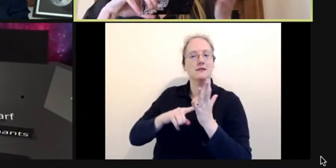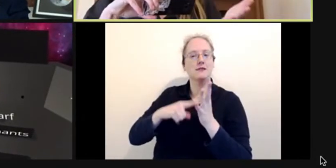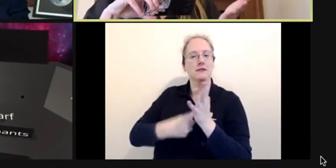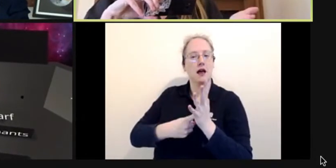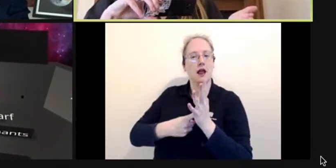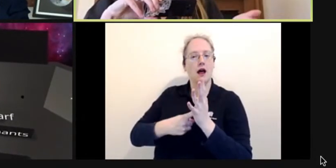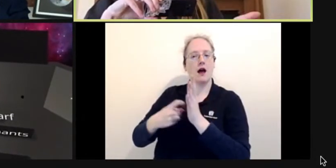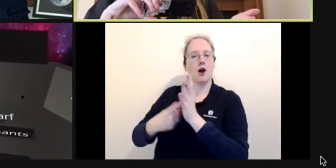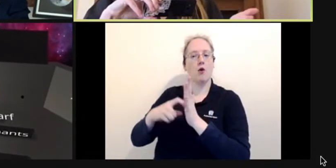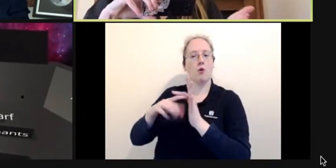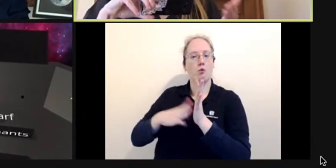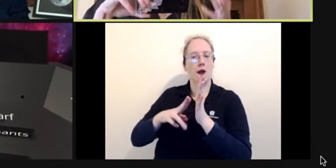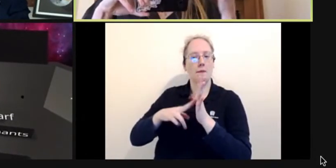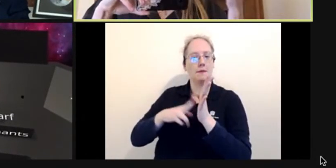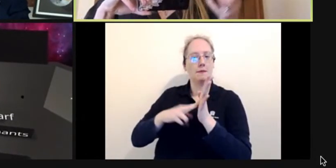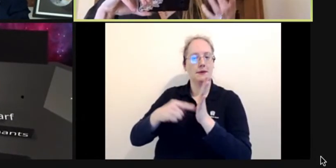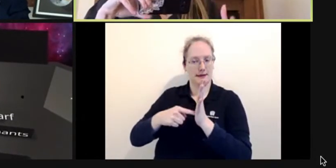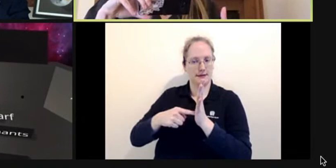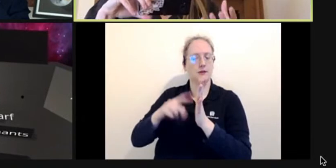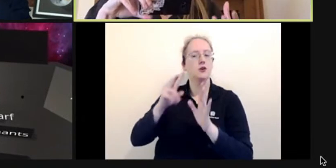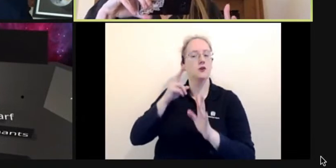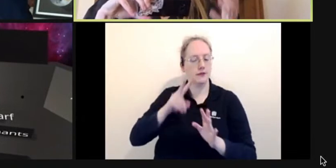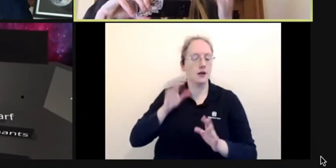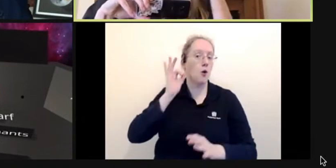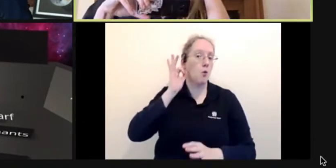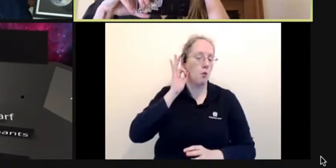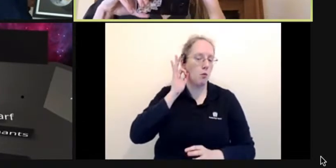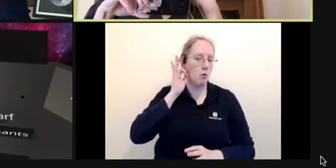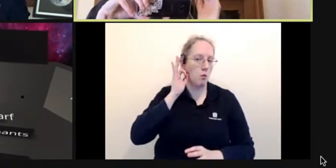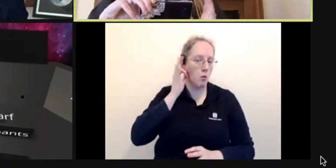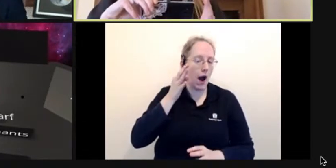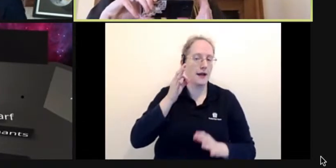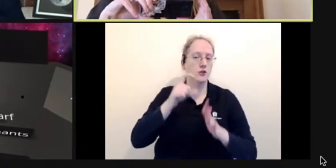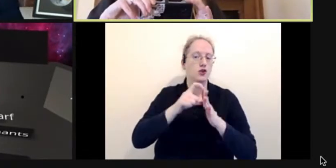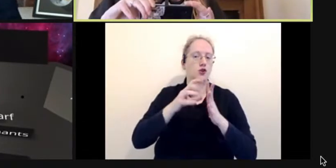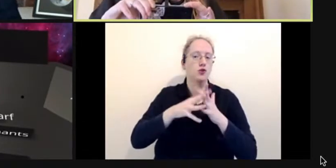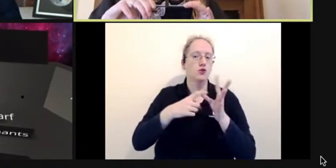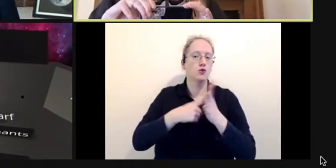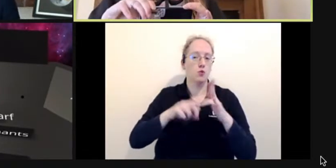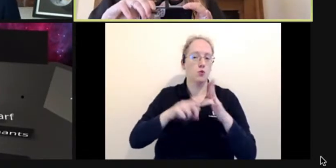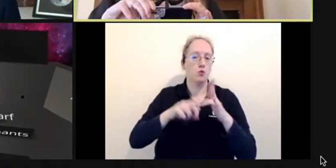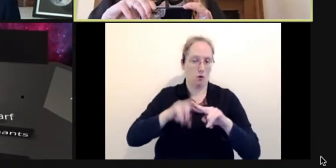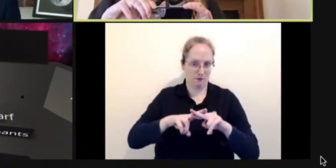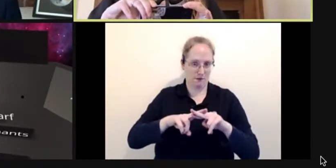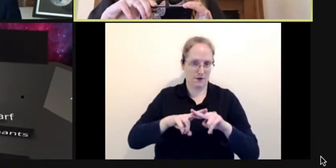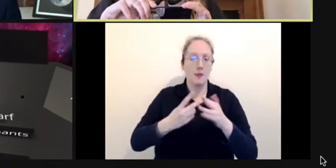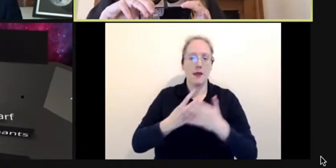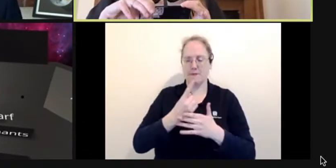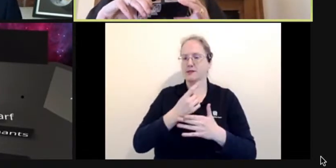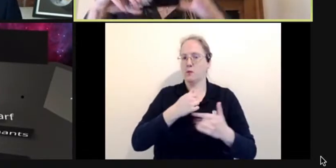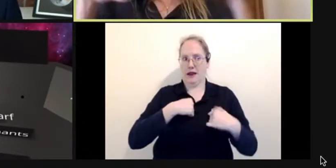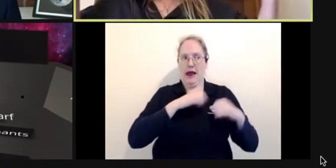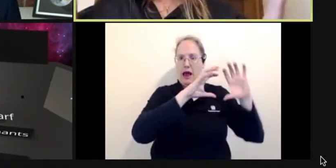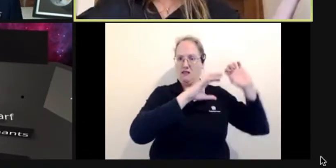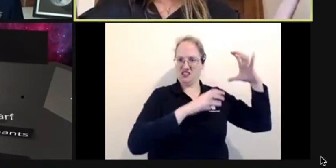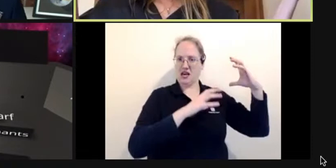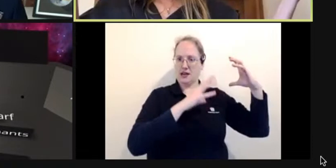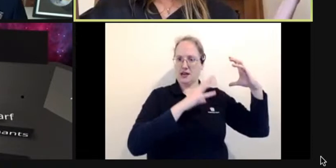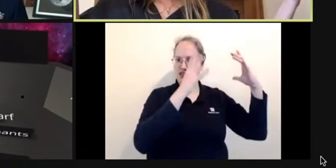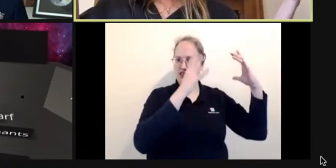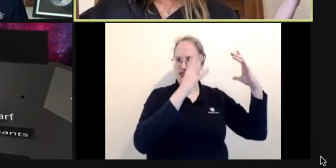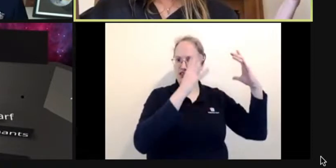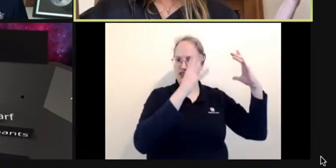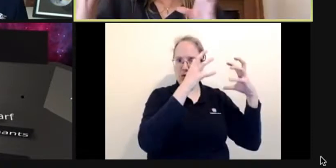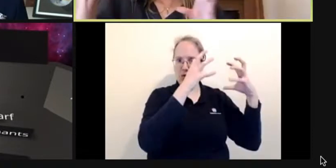star like our sun dies. It goes through all of its fuel until it gets to oxygen, blows out those